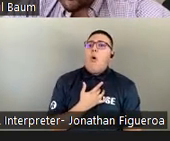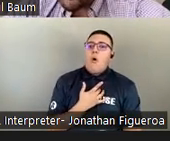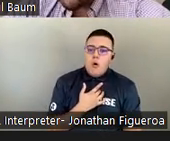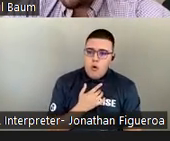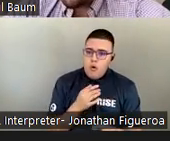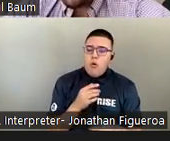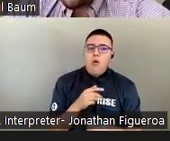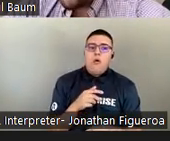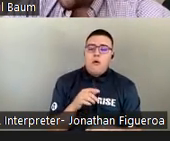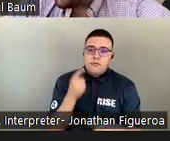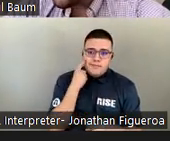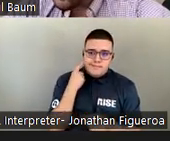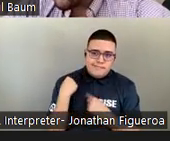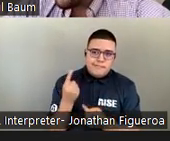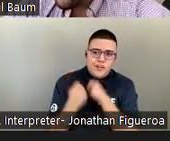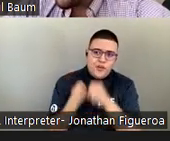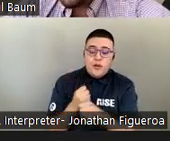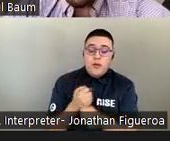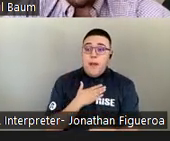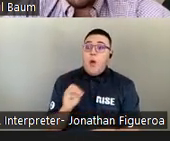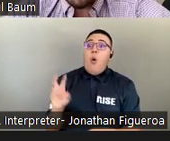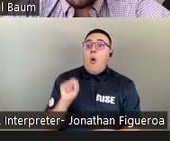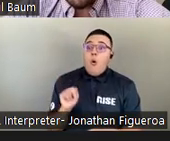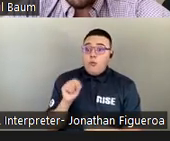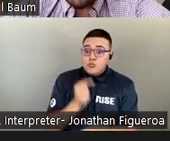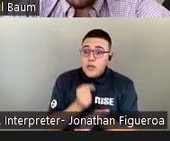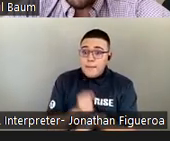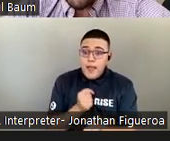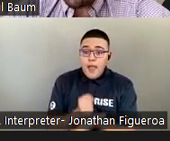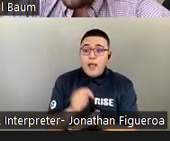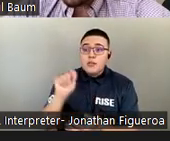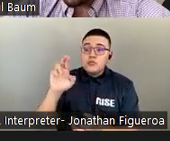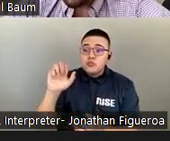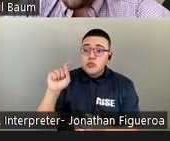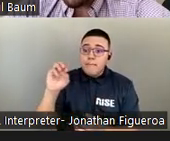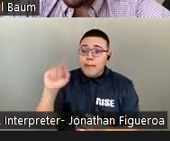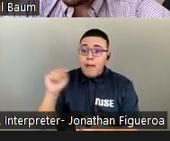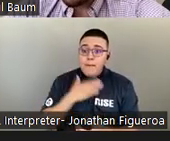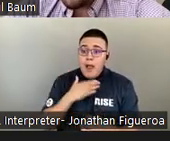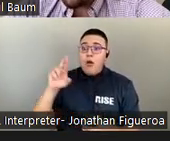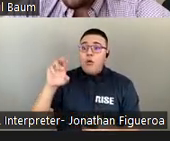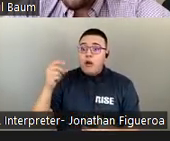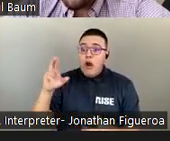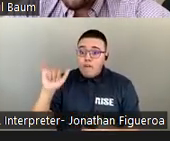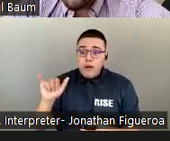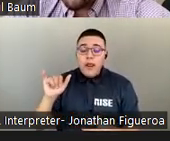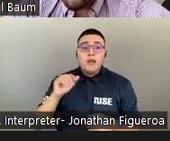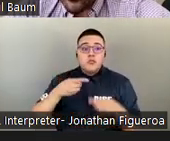and also in my own treatment and my own recovery, a way to learn that inclusive